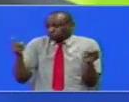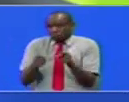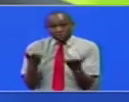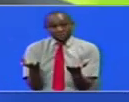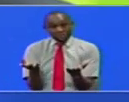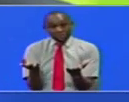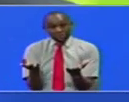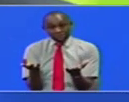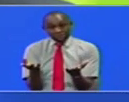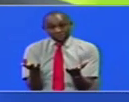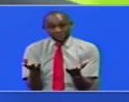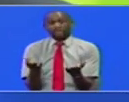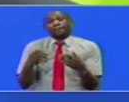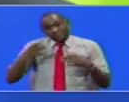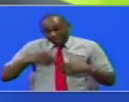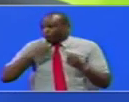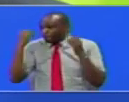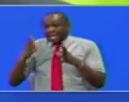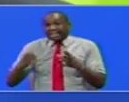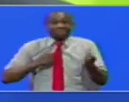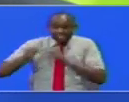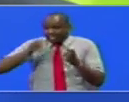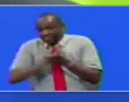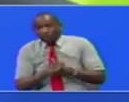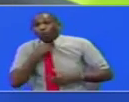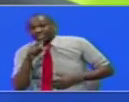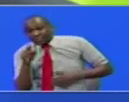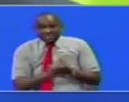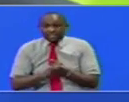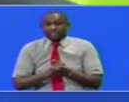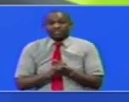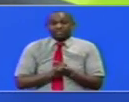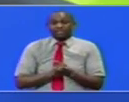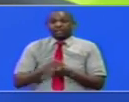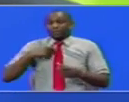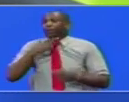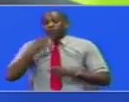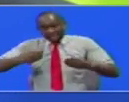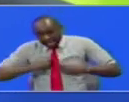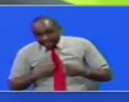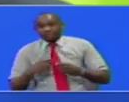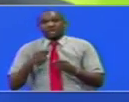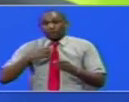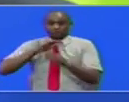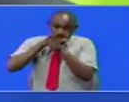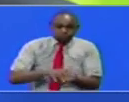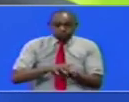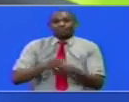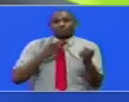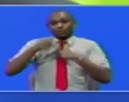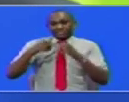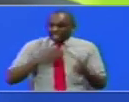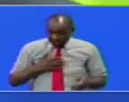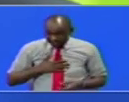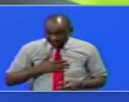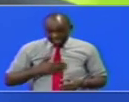timelines. You have vendors fighting out there, the vendor wars, which are trying to undermine our processes.